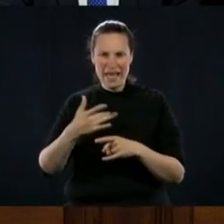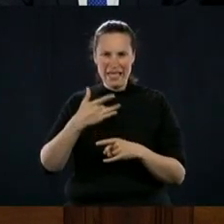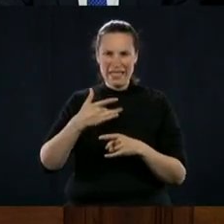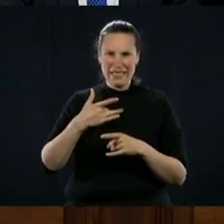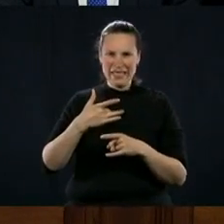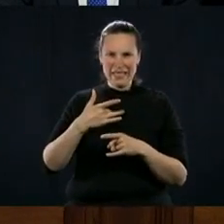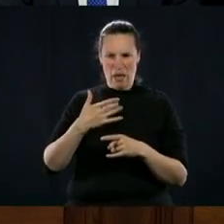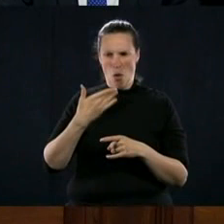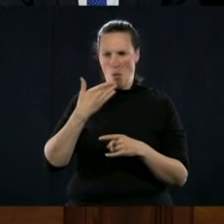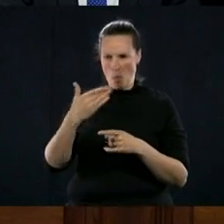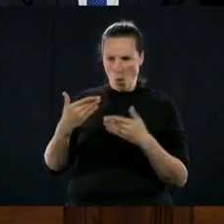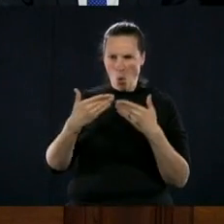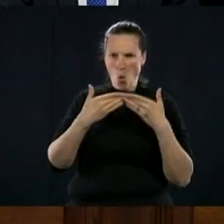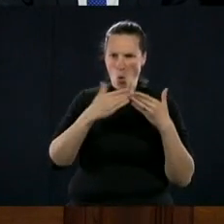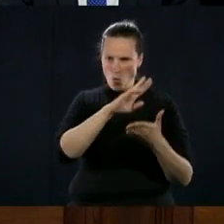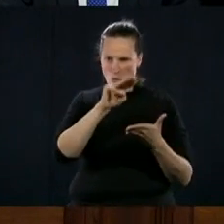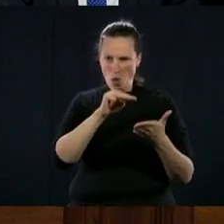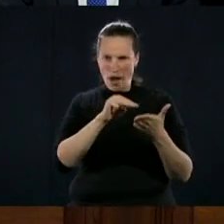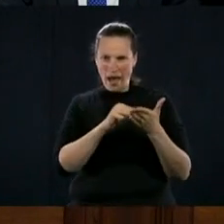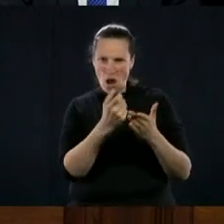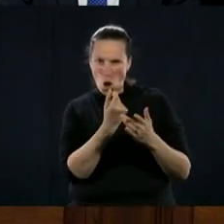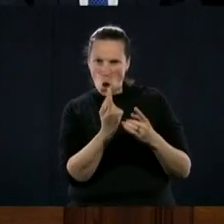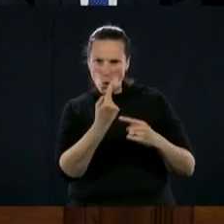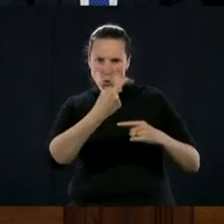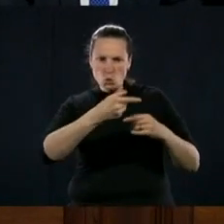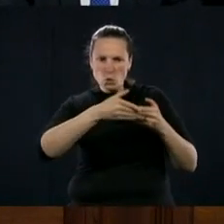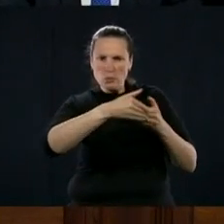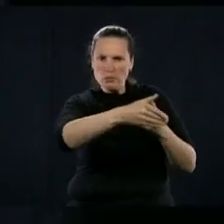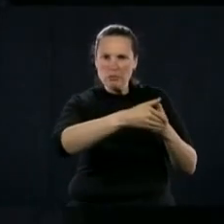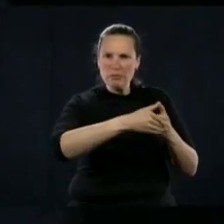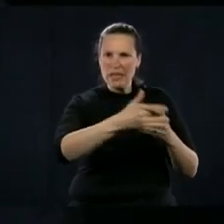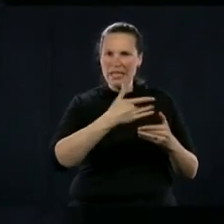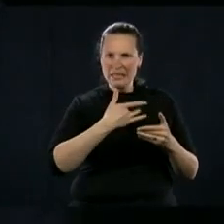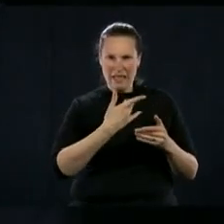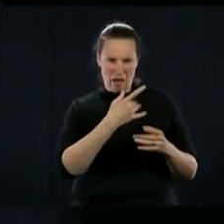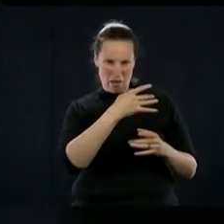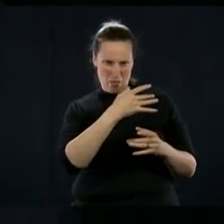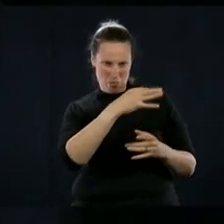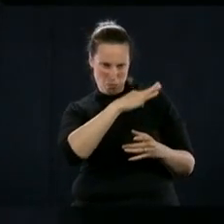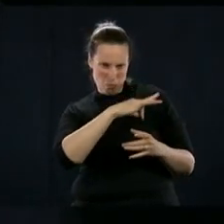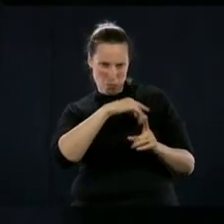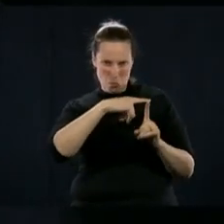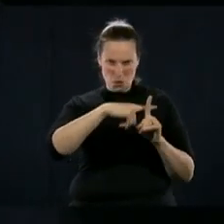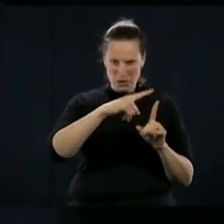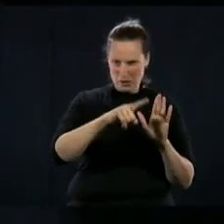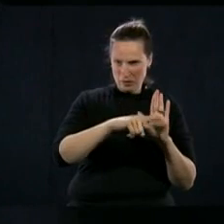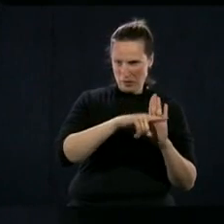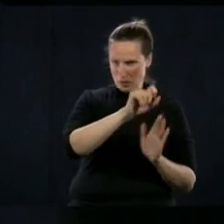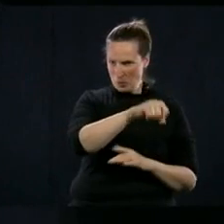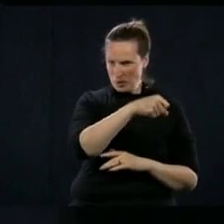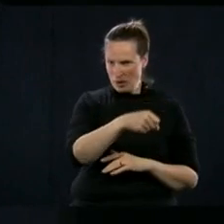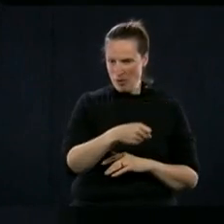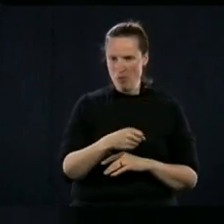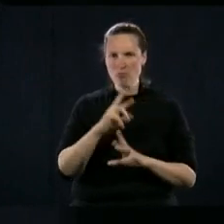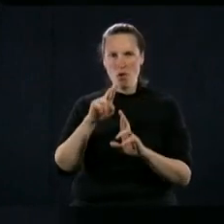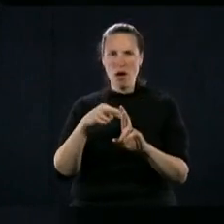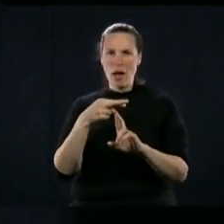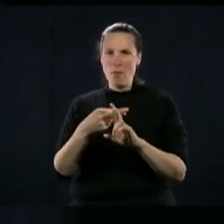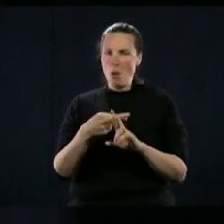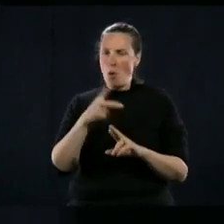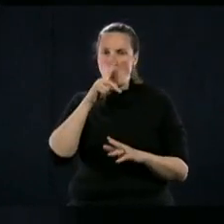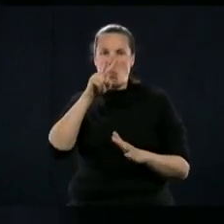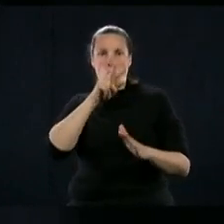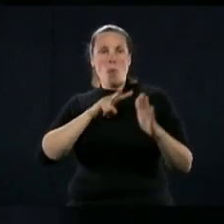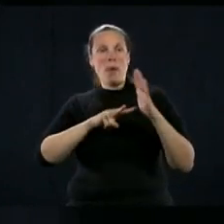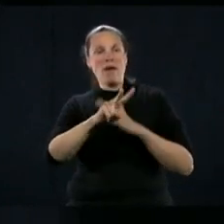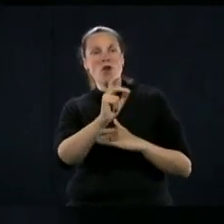Is it realistic to have deconfinement measures in Montreal in 11 days? Well, listen, I don't have a crystal ball to know